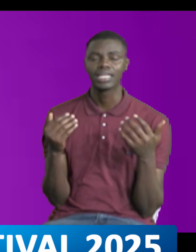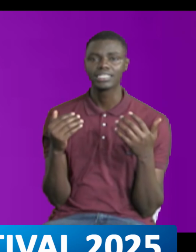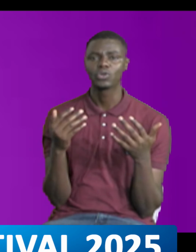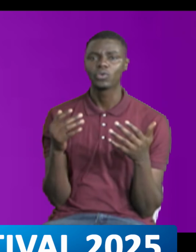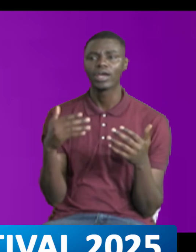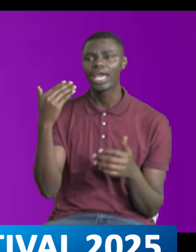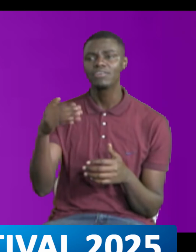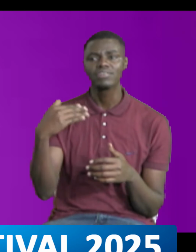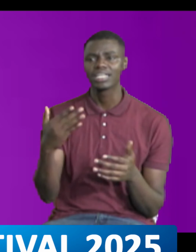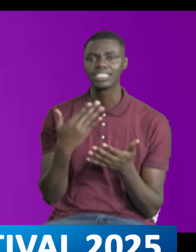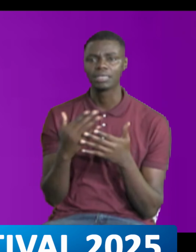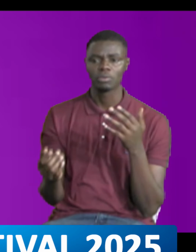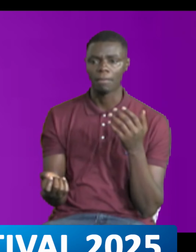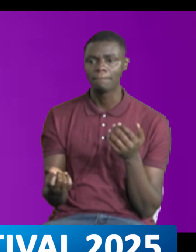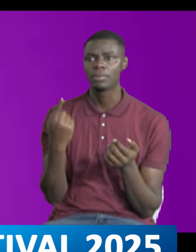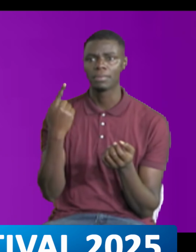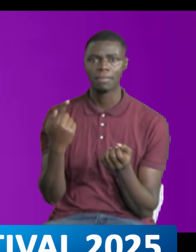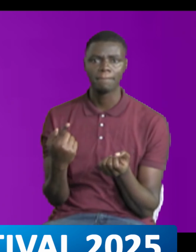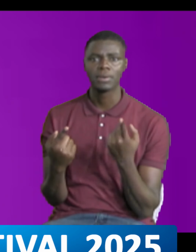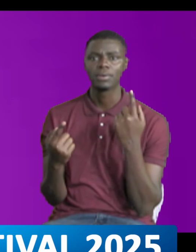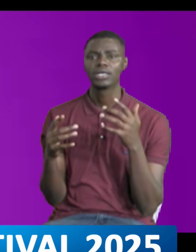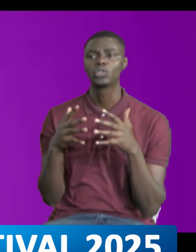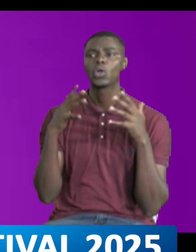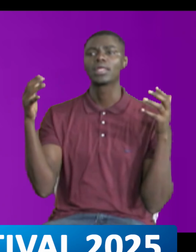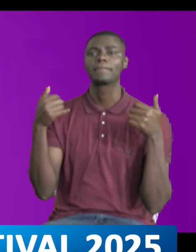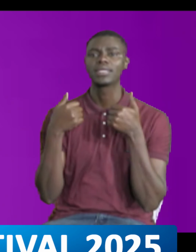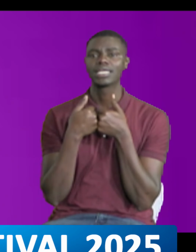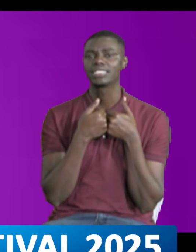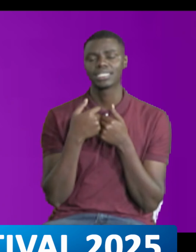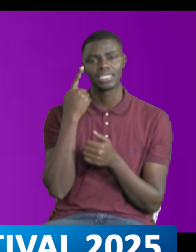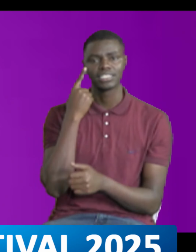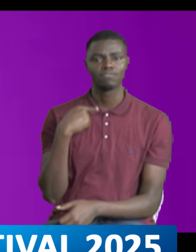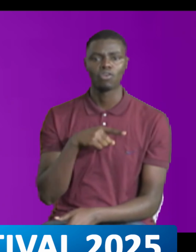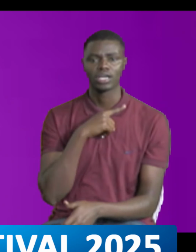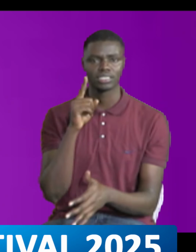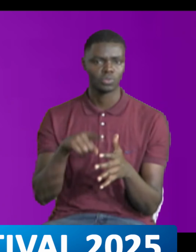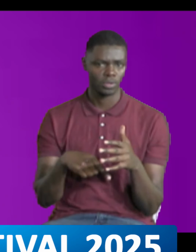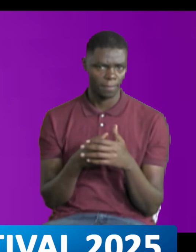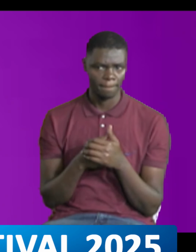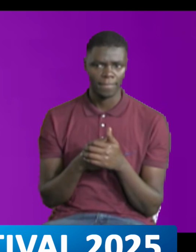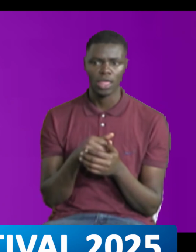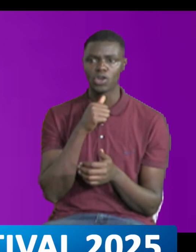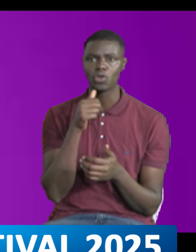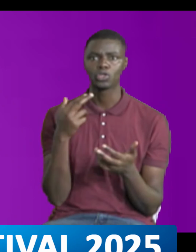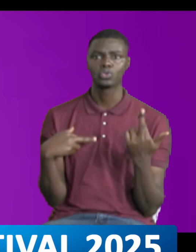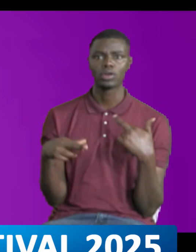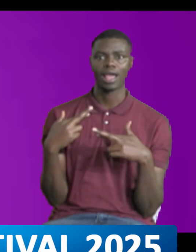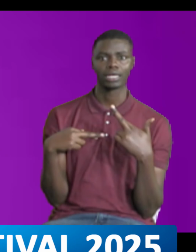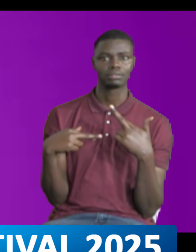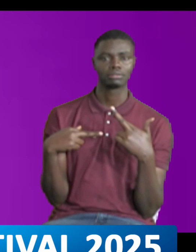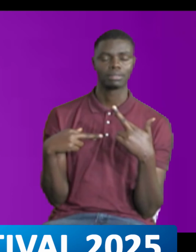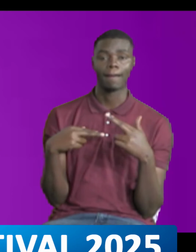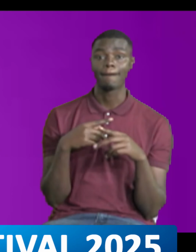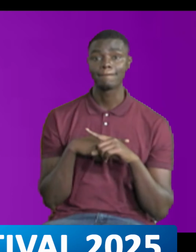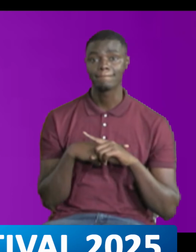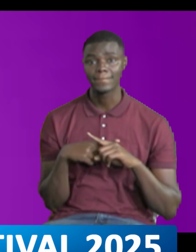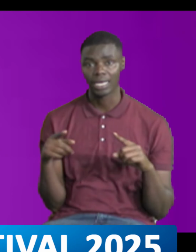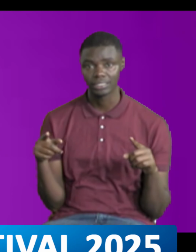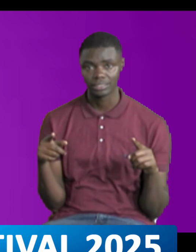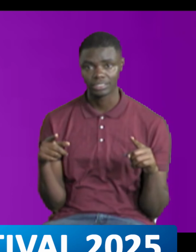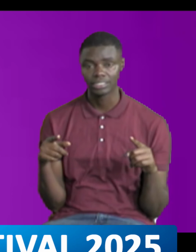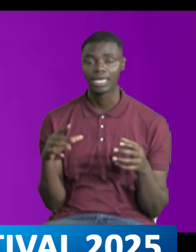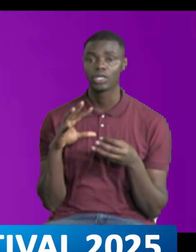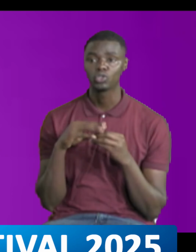coming up. So the biggest challenge here for us was not to be reactive, but